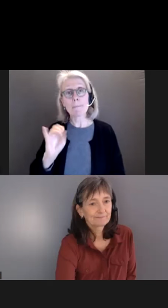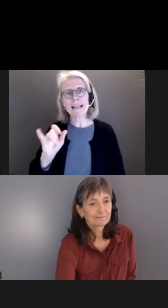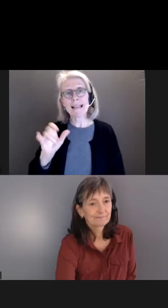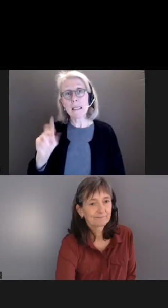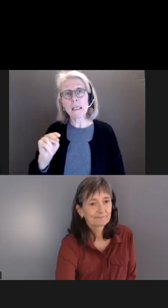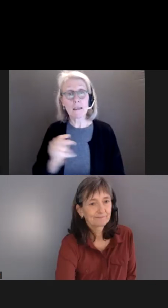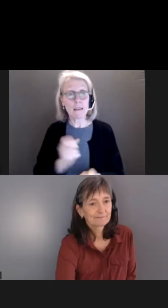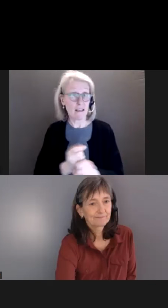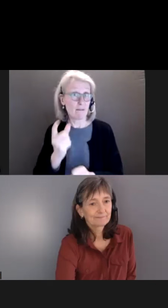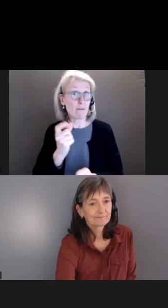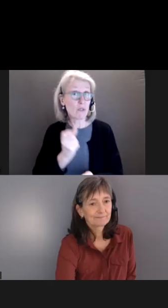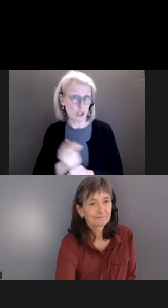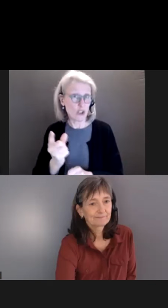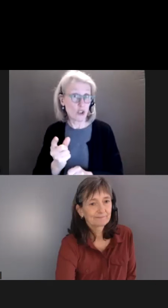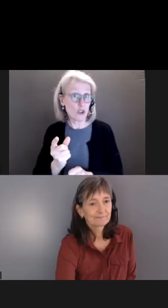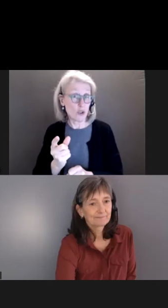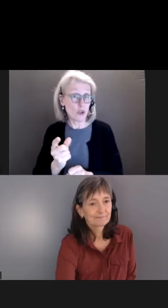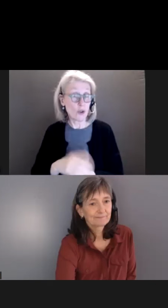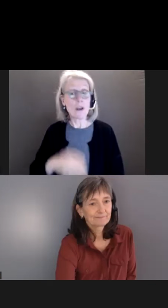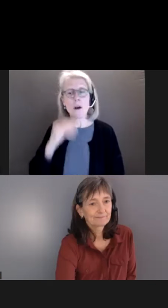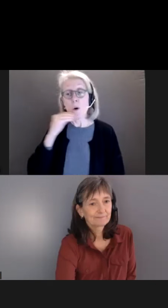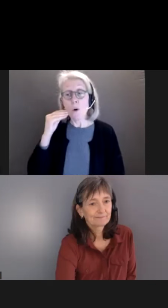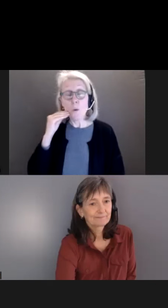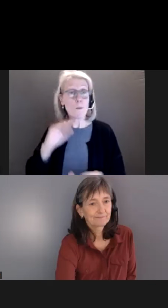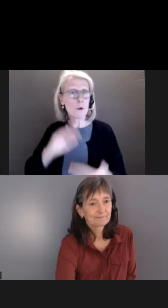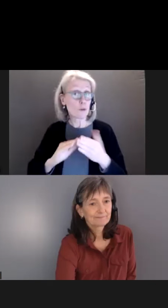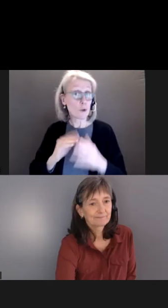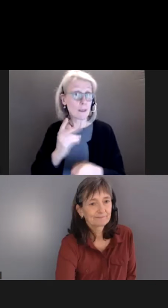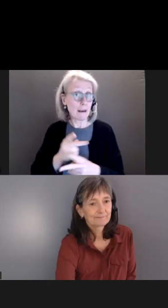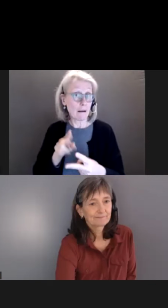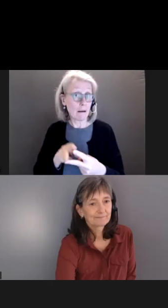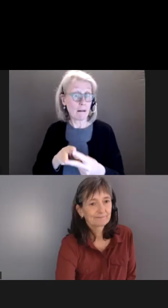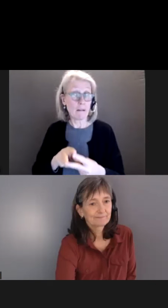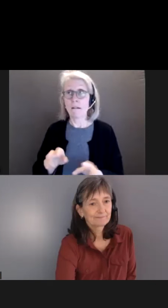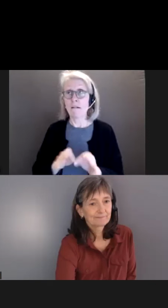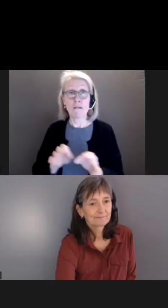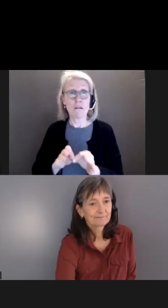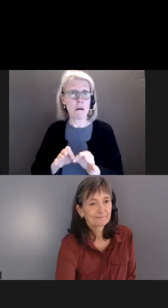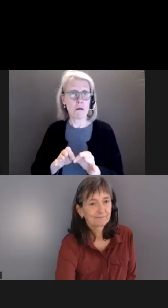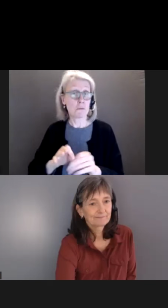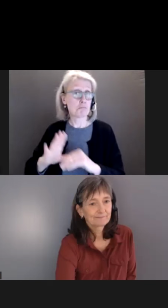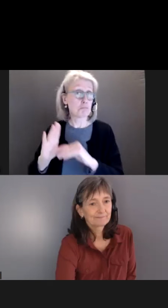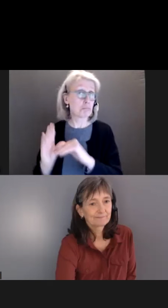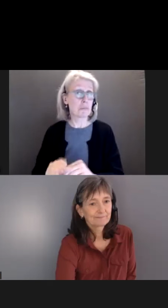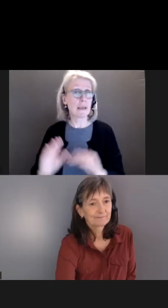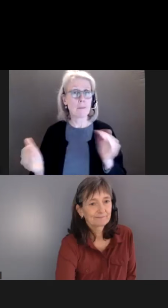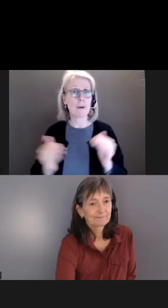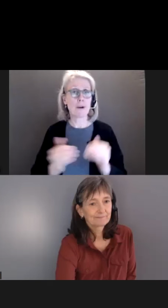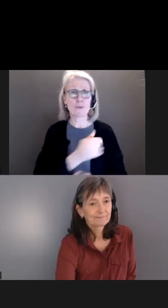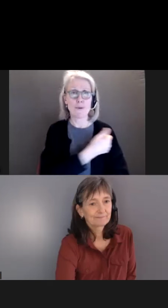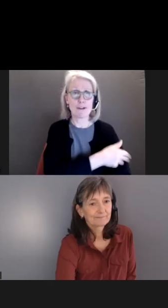year. And because home and community-based care costs less than equivalent care in hospitals and other institutional